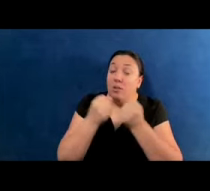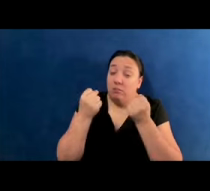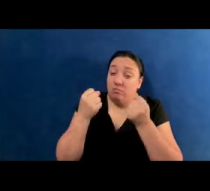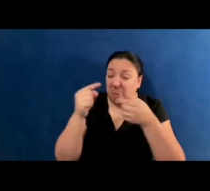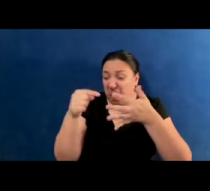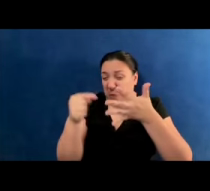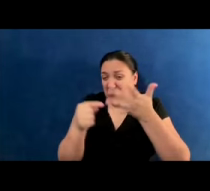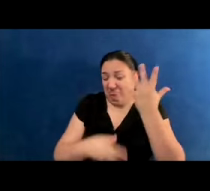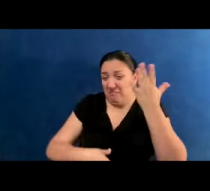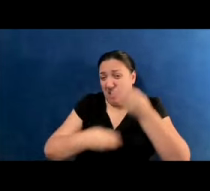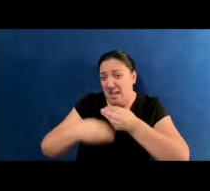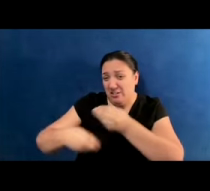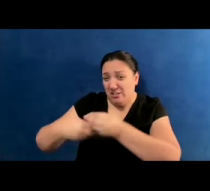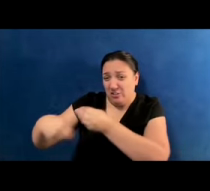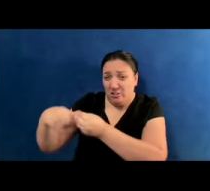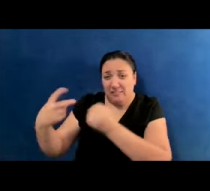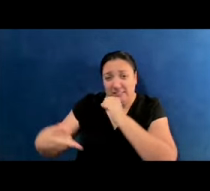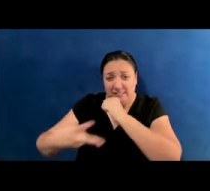extra expenses.